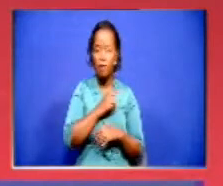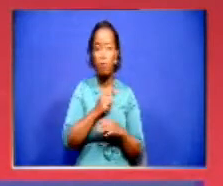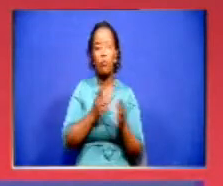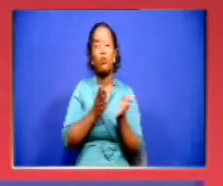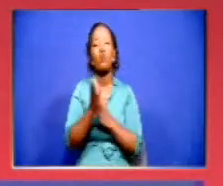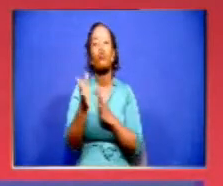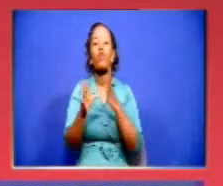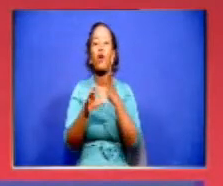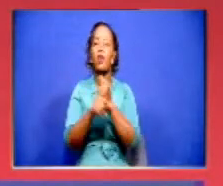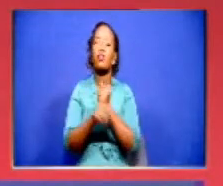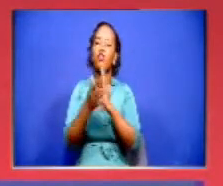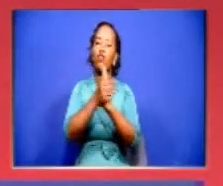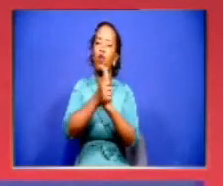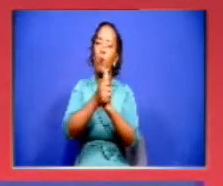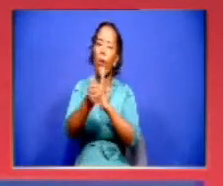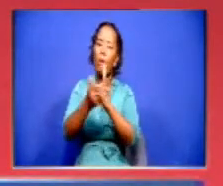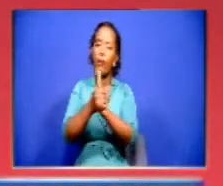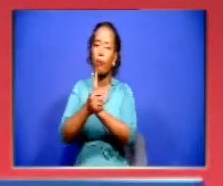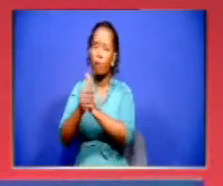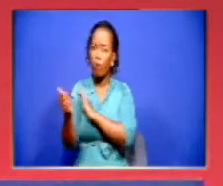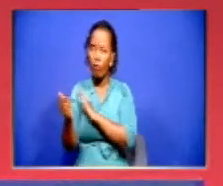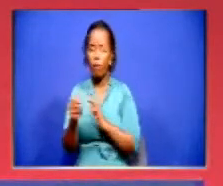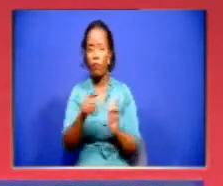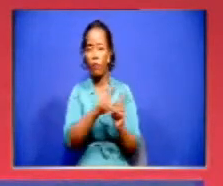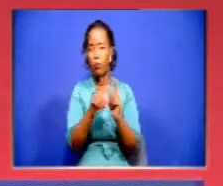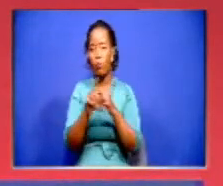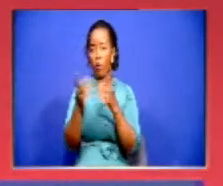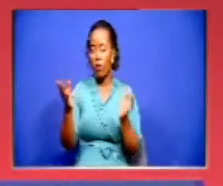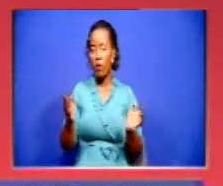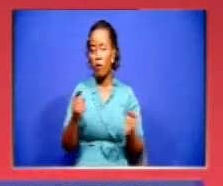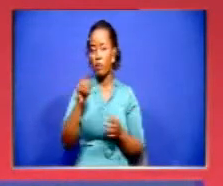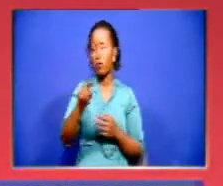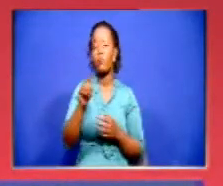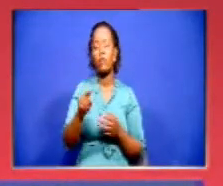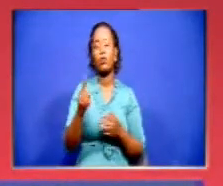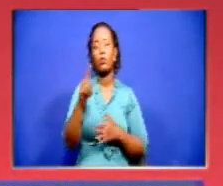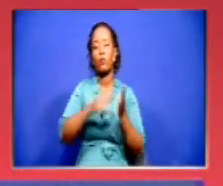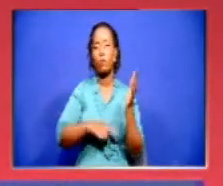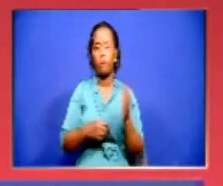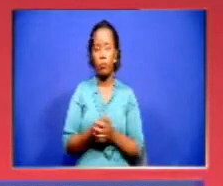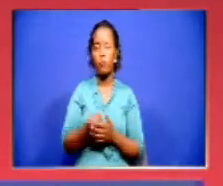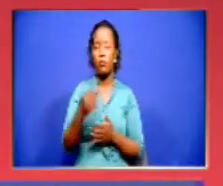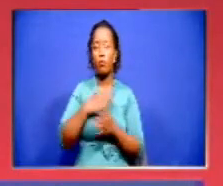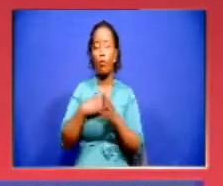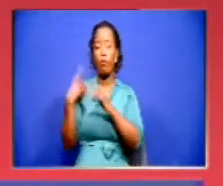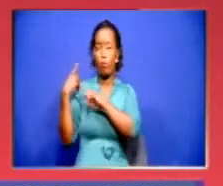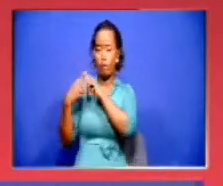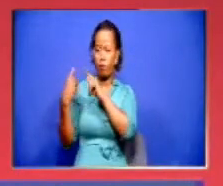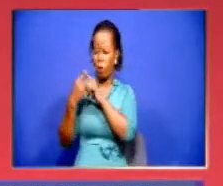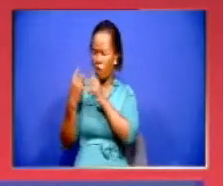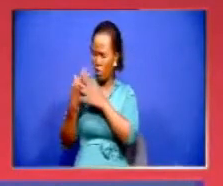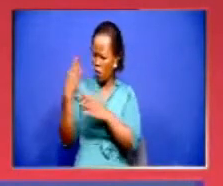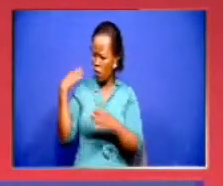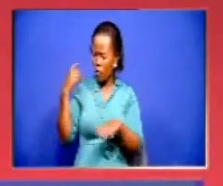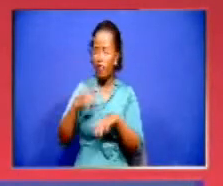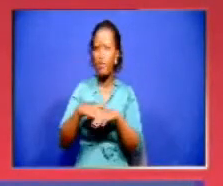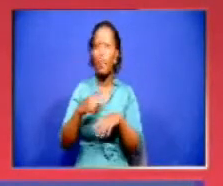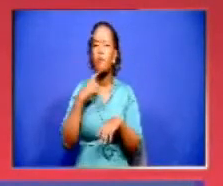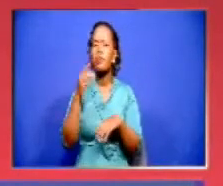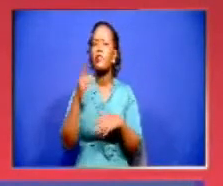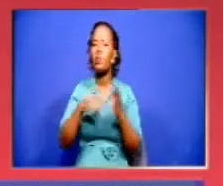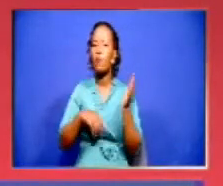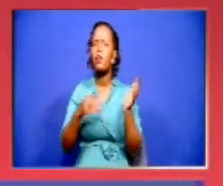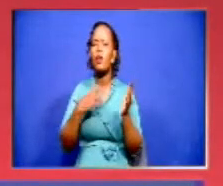Organizational skills is my hallmark. Last time we were here, I told you that I'm a very organized